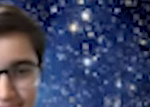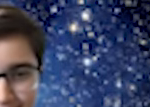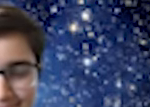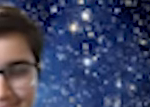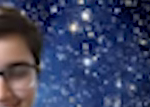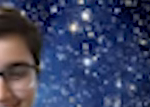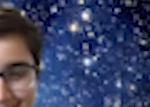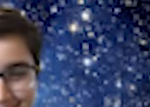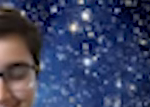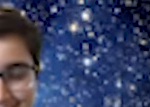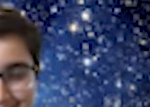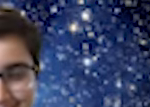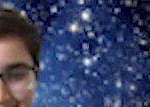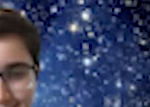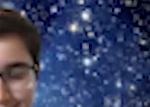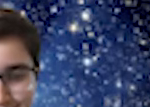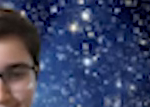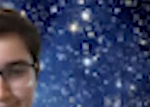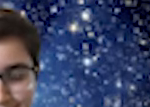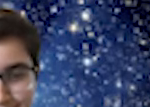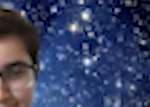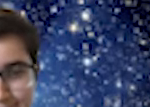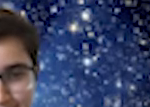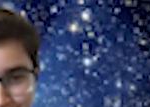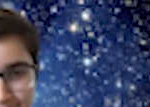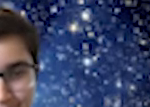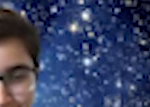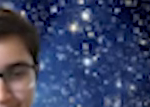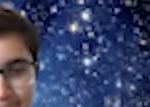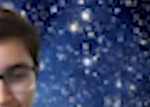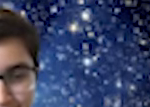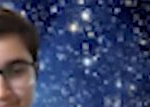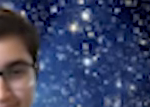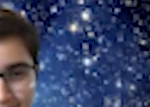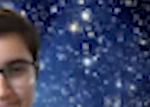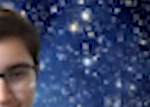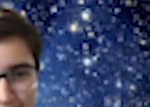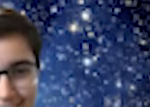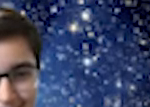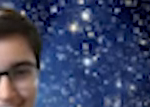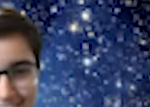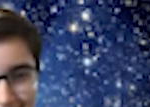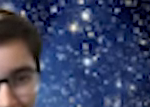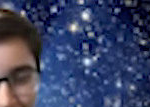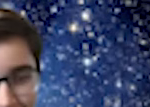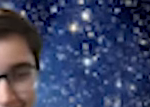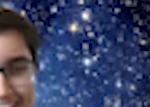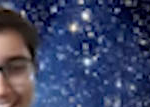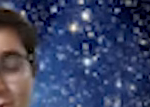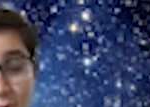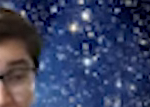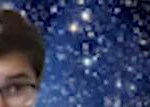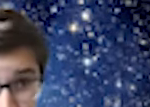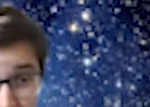which is a completely different kind of particle from photons, from how we usually look at space. Amazing. Thank you.